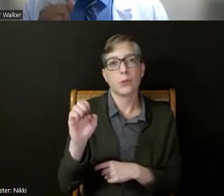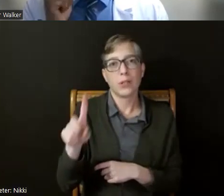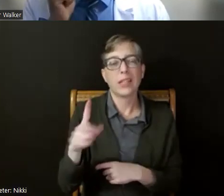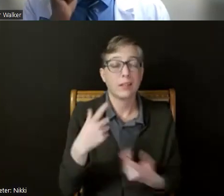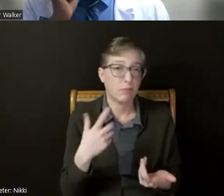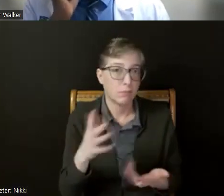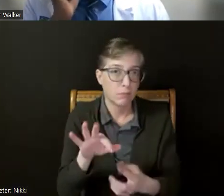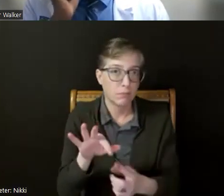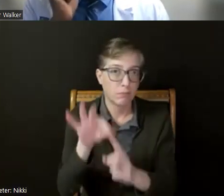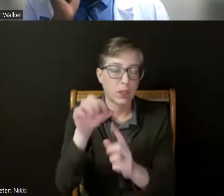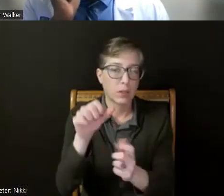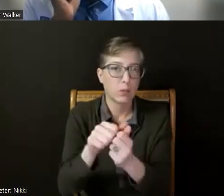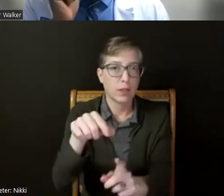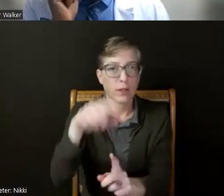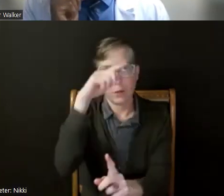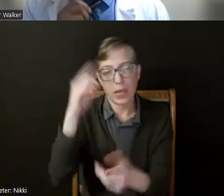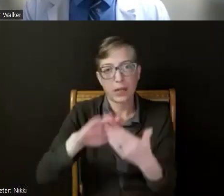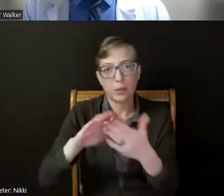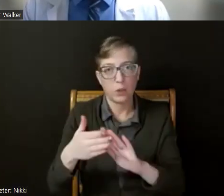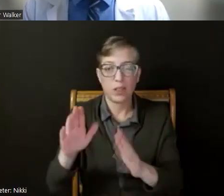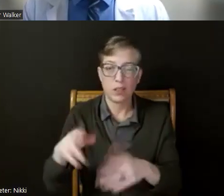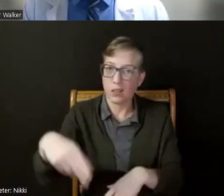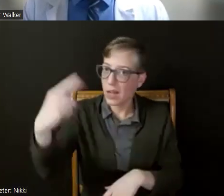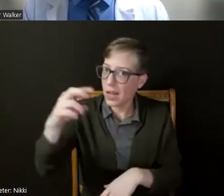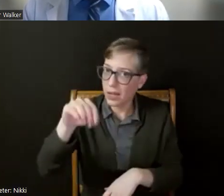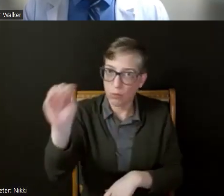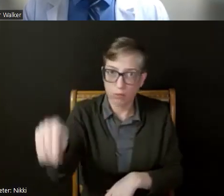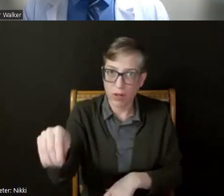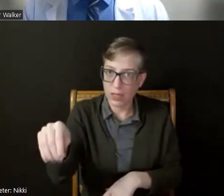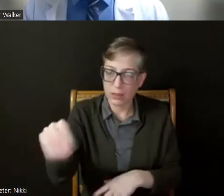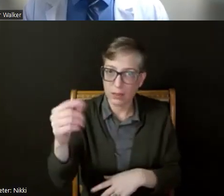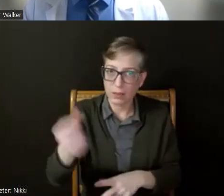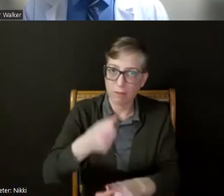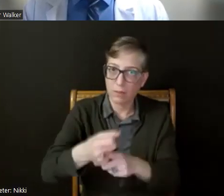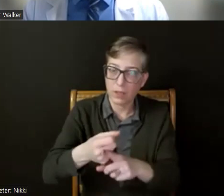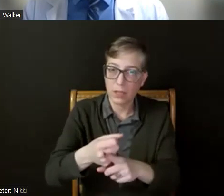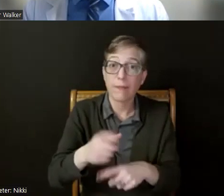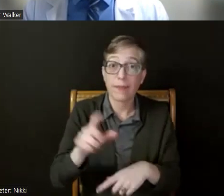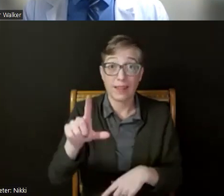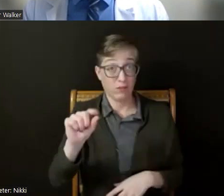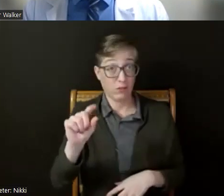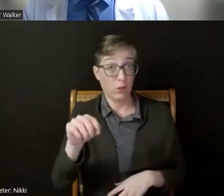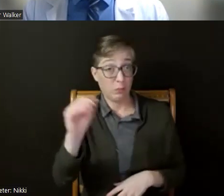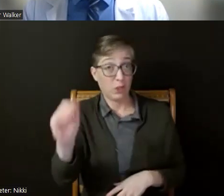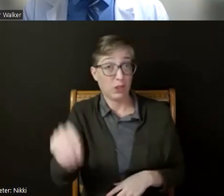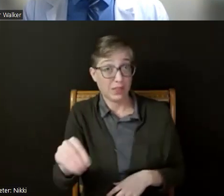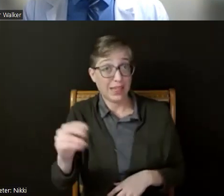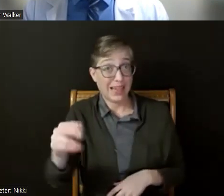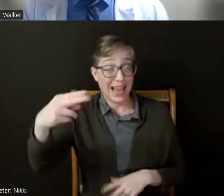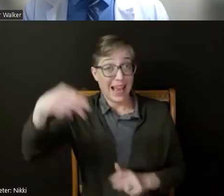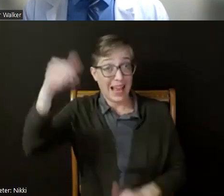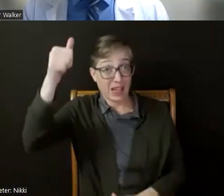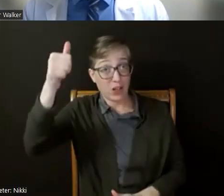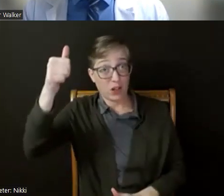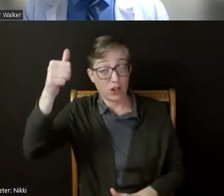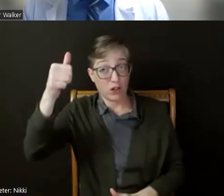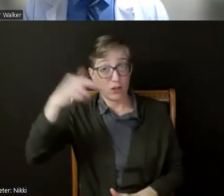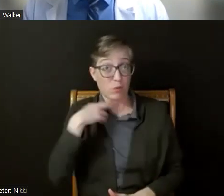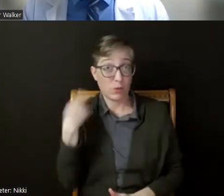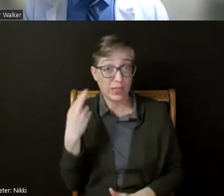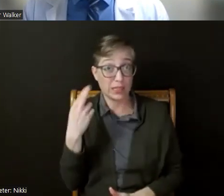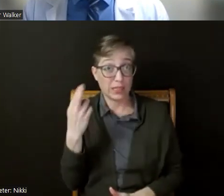talk about rates, they have a 20% increased rate incidence of developing and also a